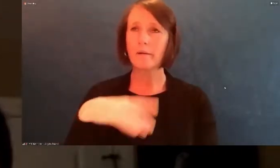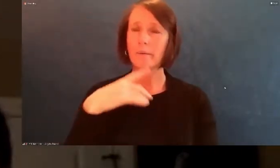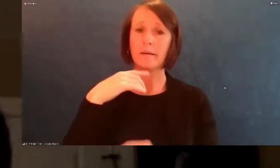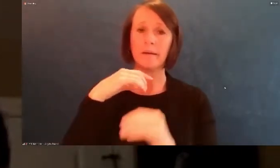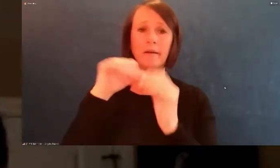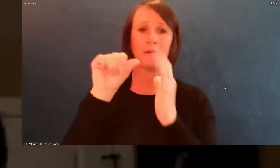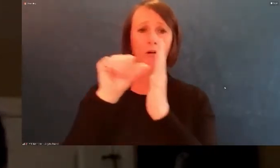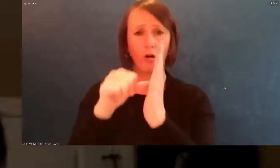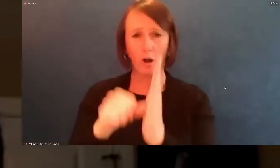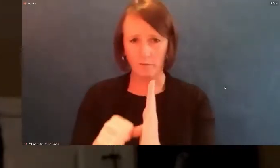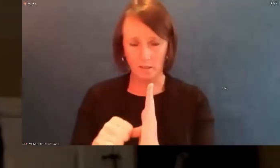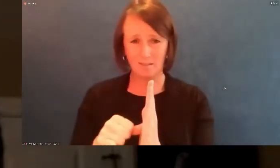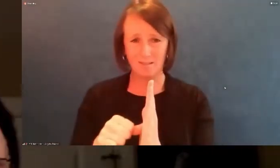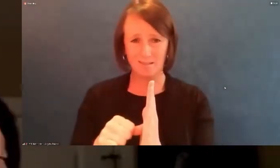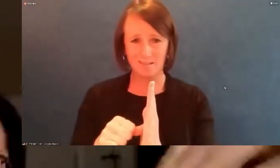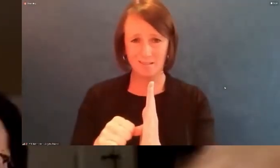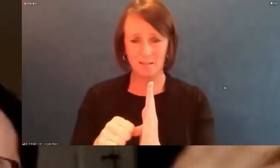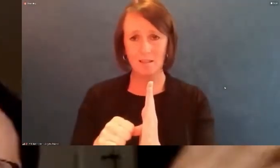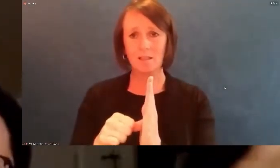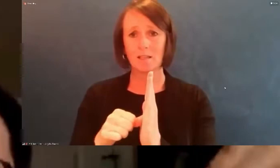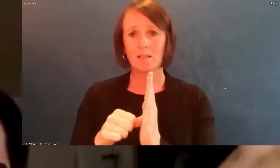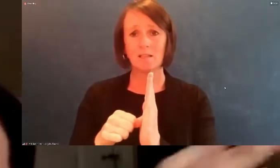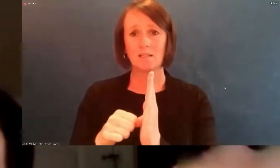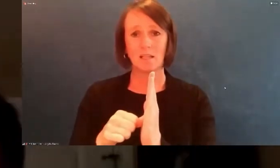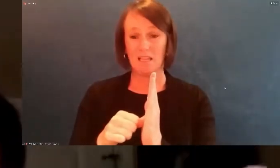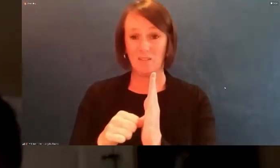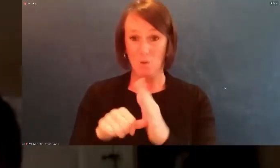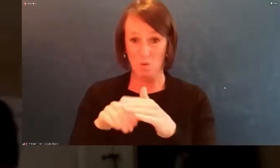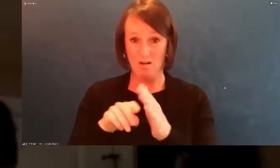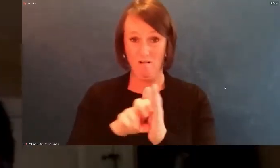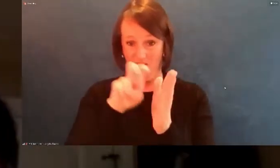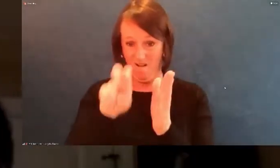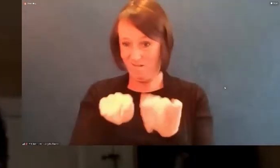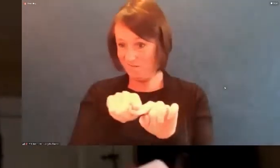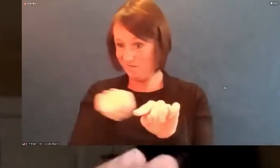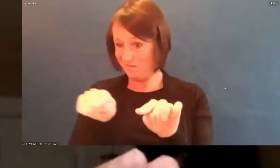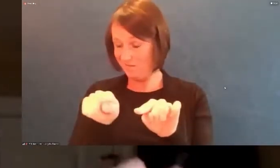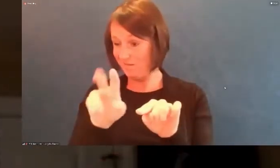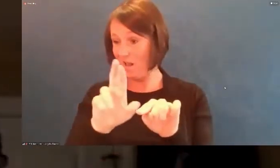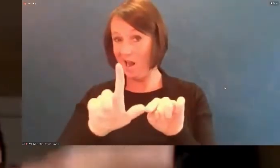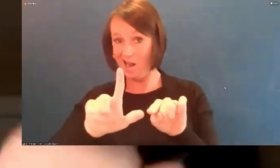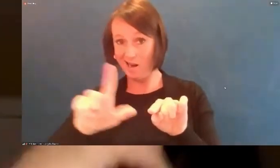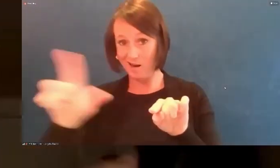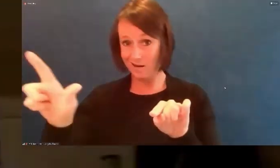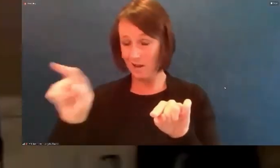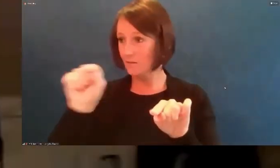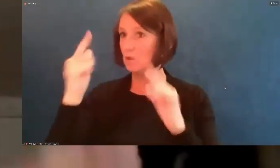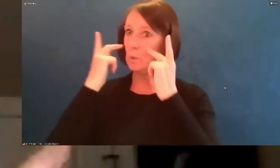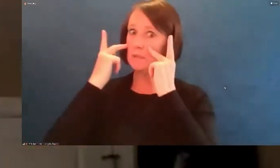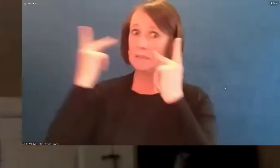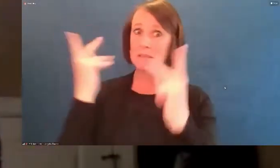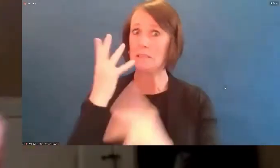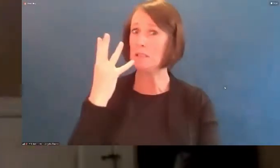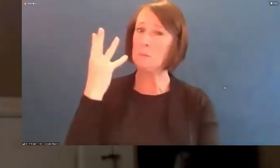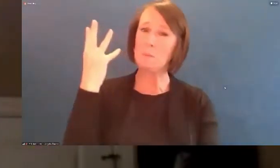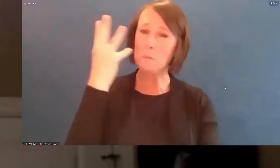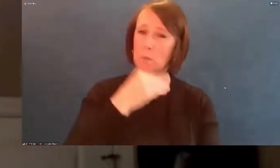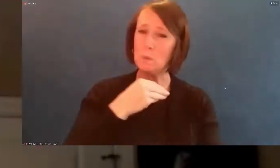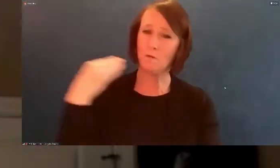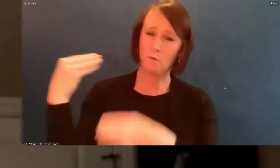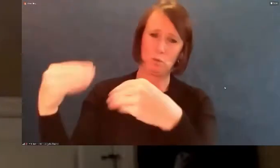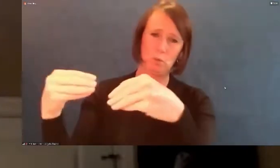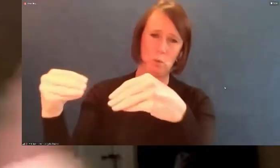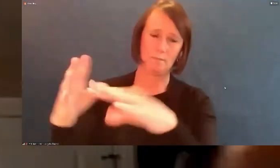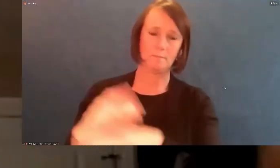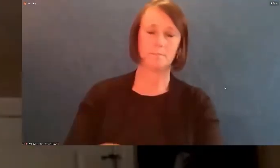get the name of this studio. But if you just go to the left on Salt Spring Island, Fulford Harbor, you'll see this beautiful pottery studio, and